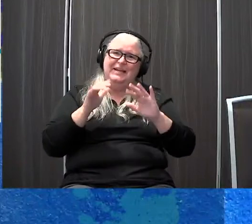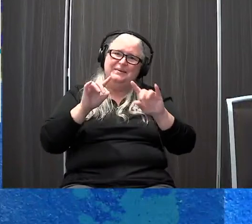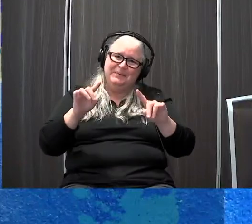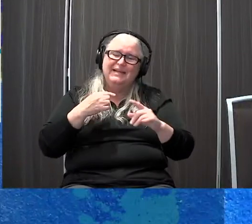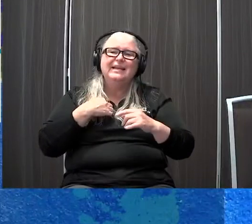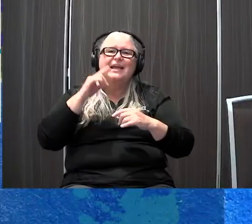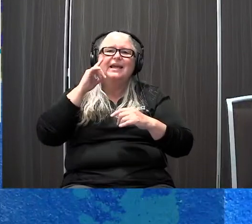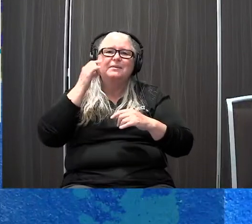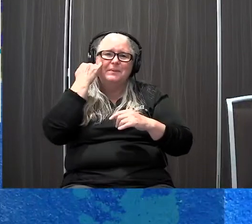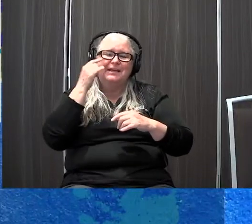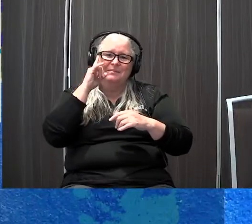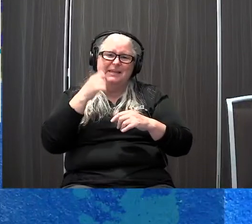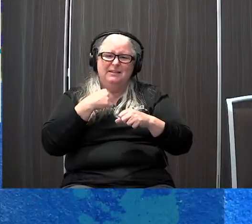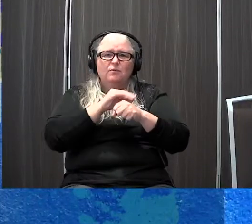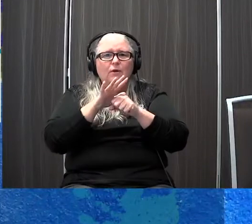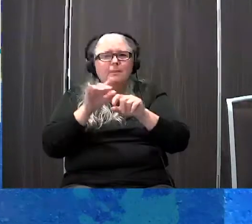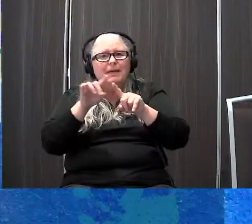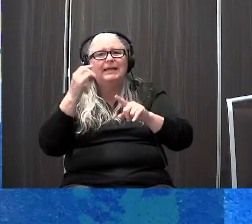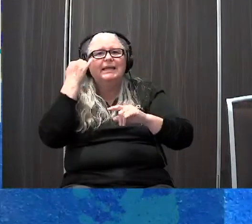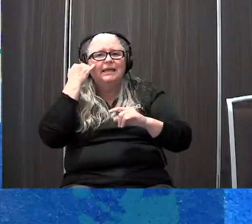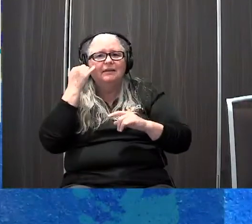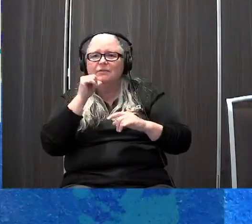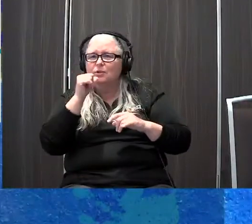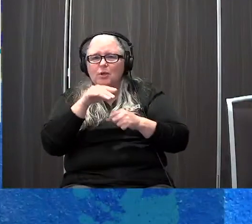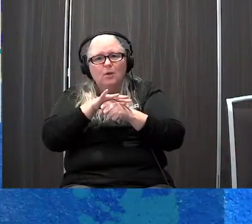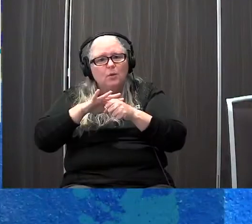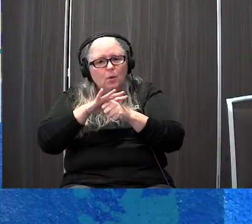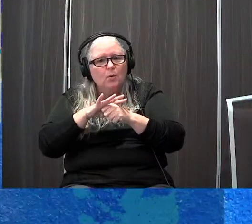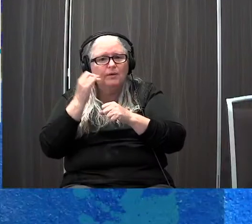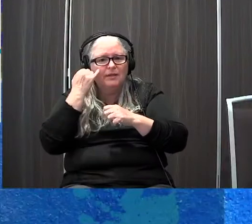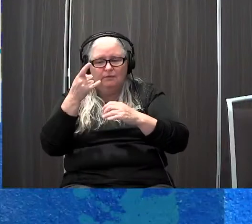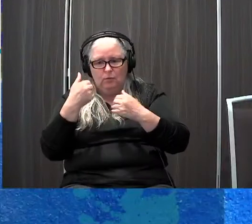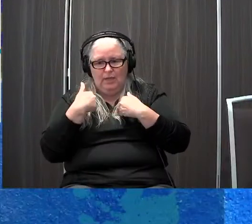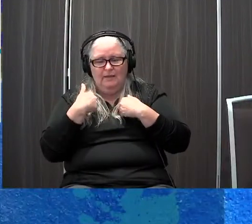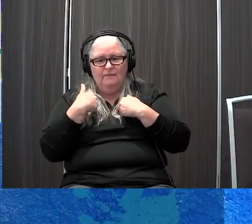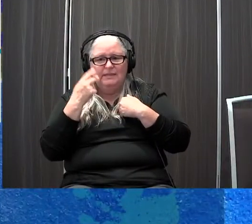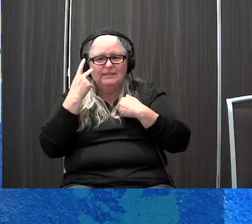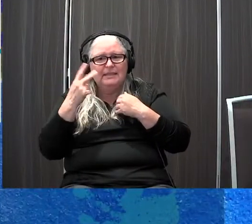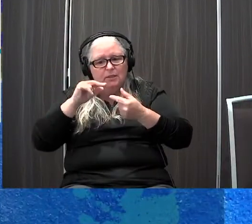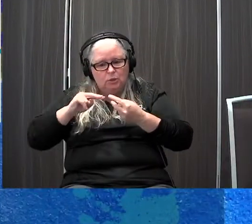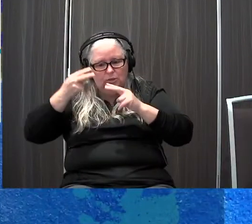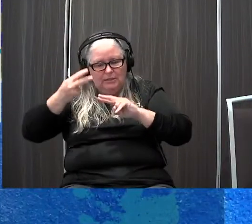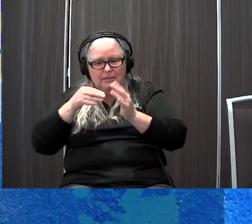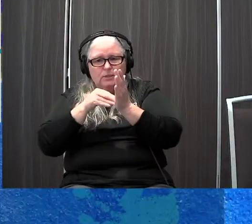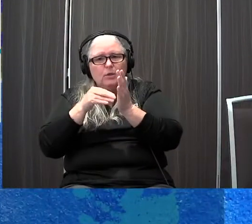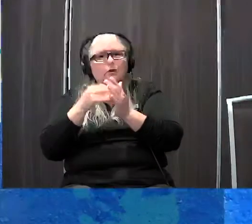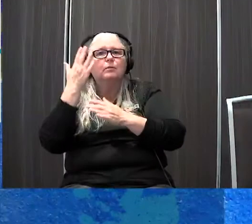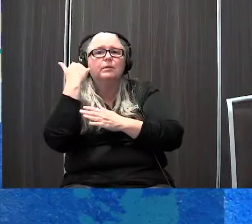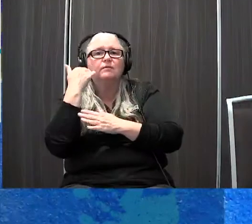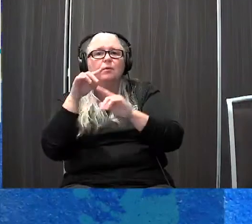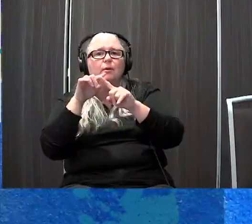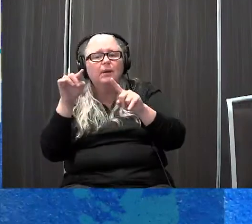aren't local, just, giving a consultation, even if you have seen a geneticist in the past, but assessing the past